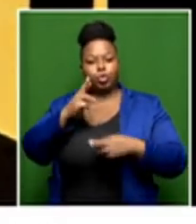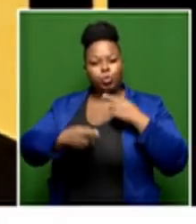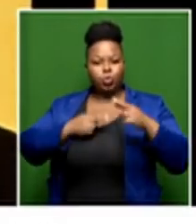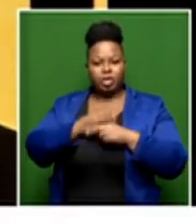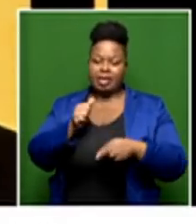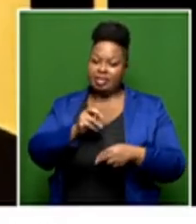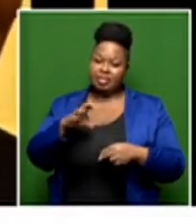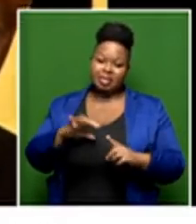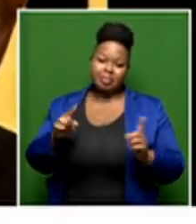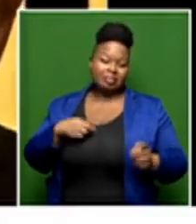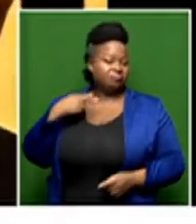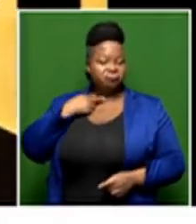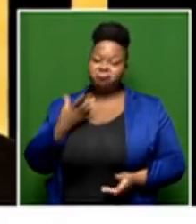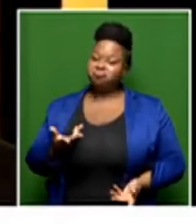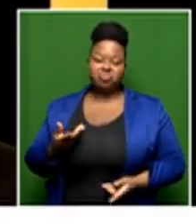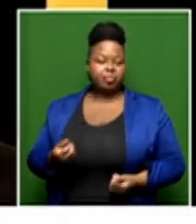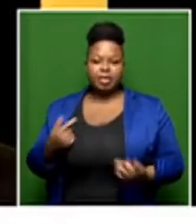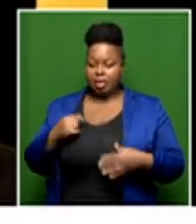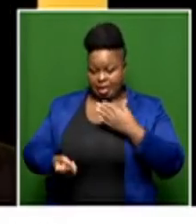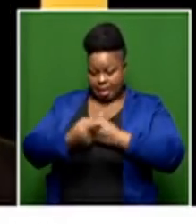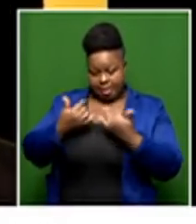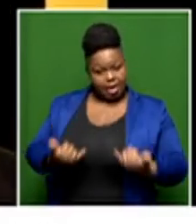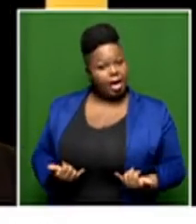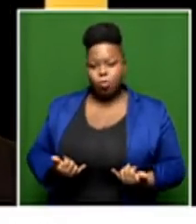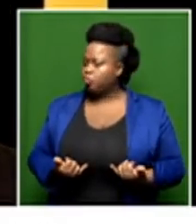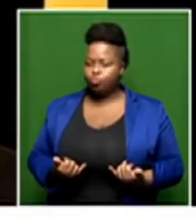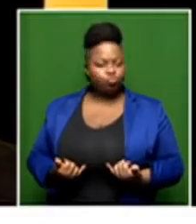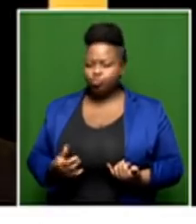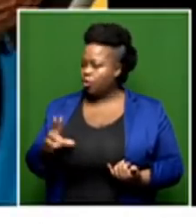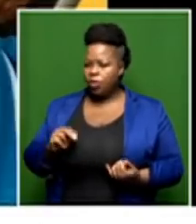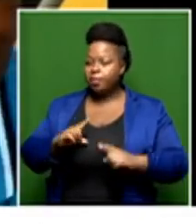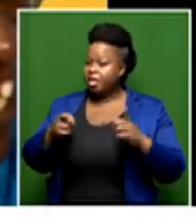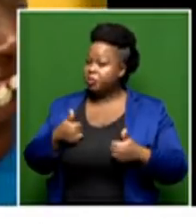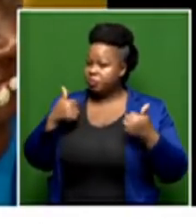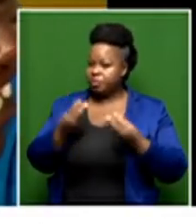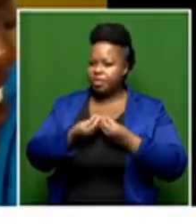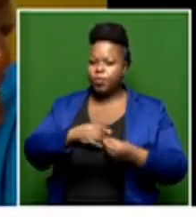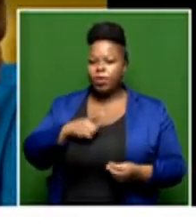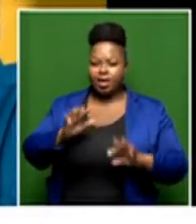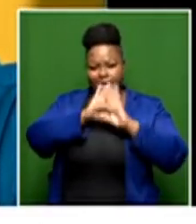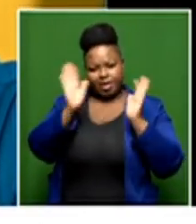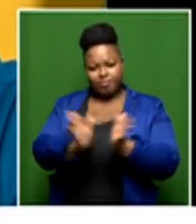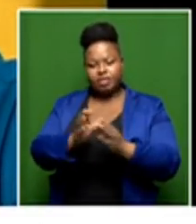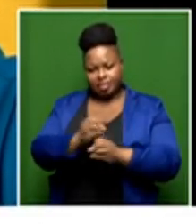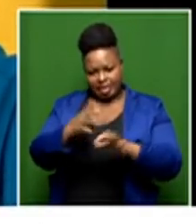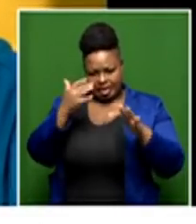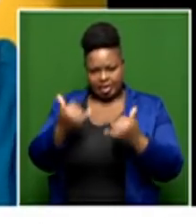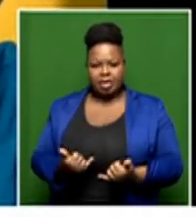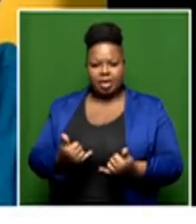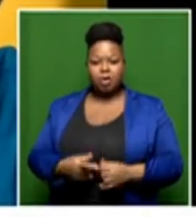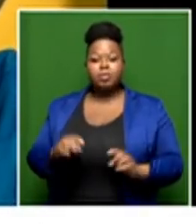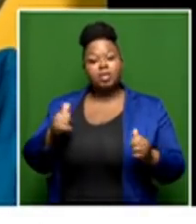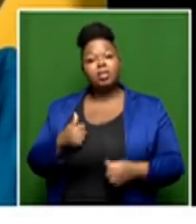ANC. Unfortunately, that's not in the immediate term, but it's good enough that it is starting now. And